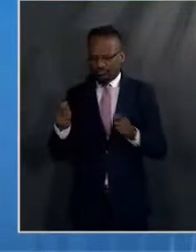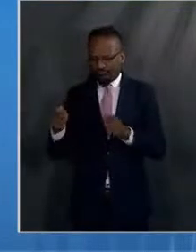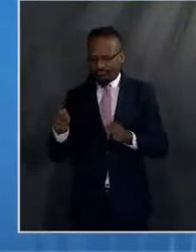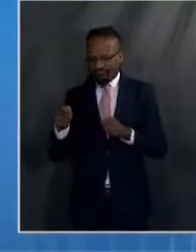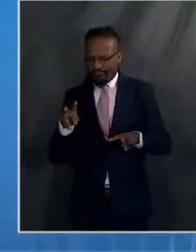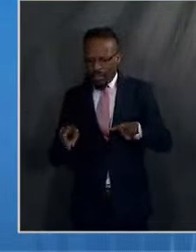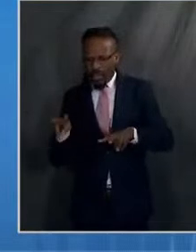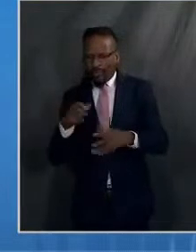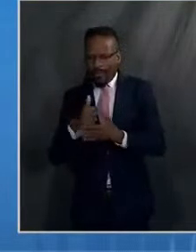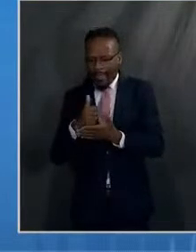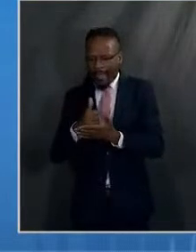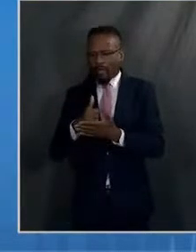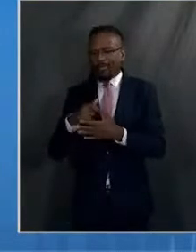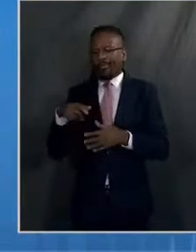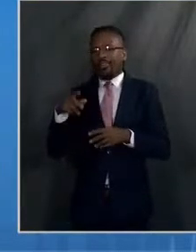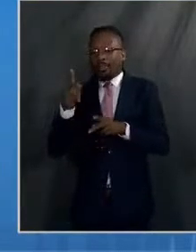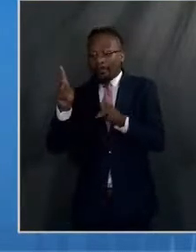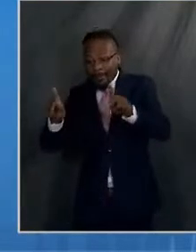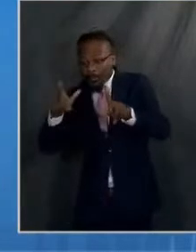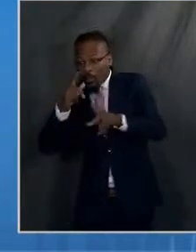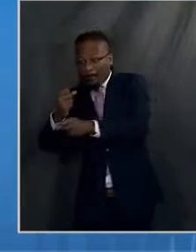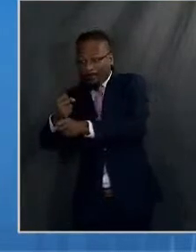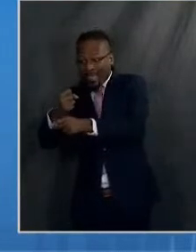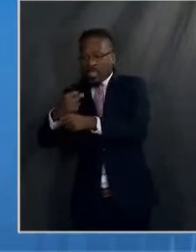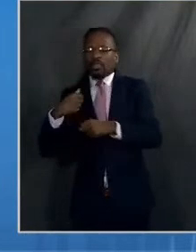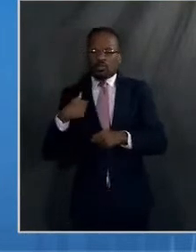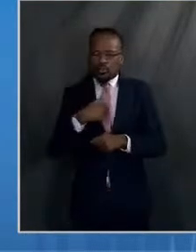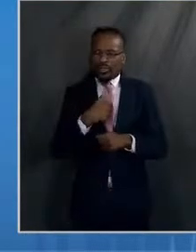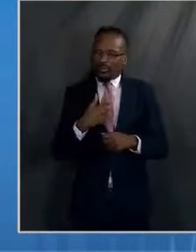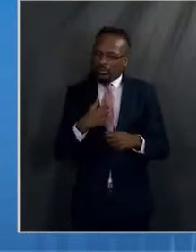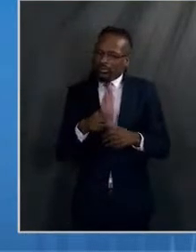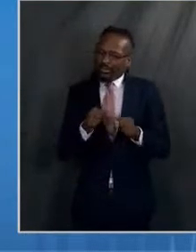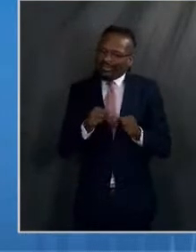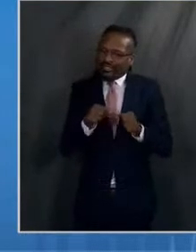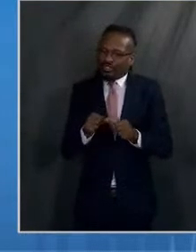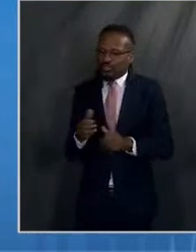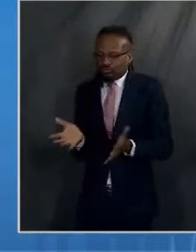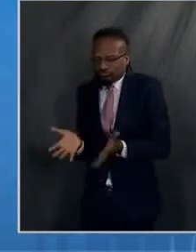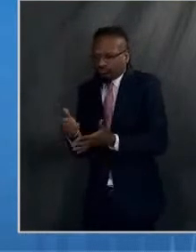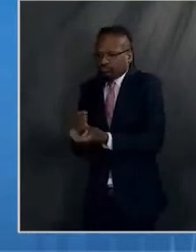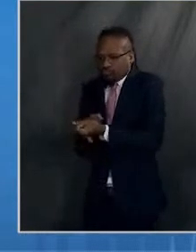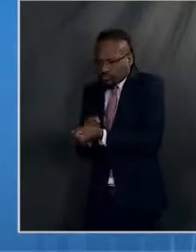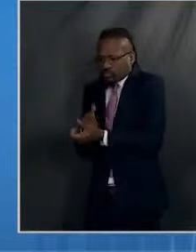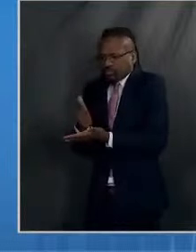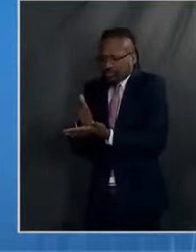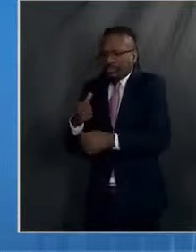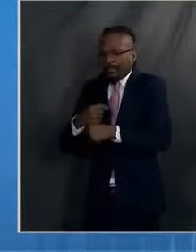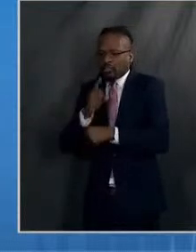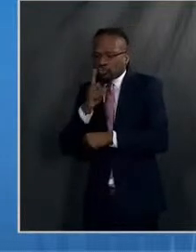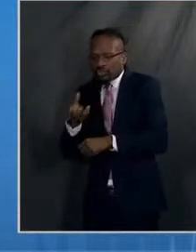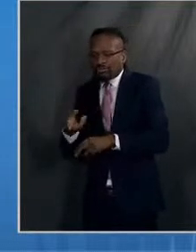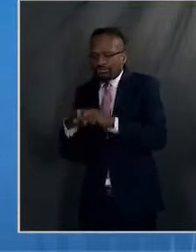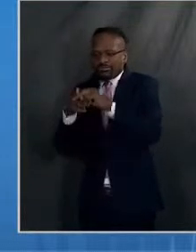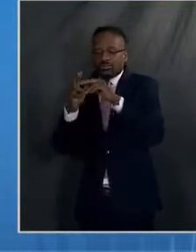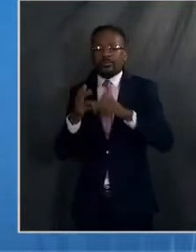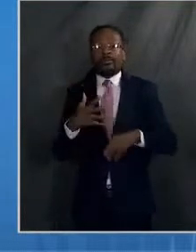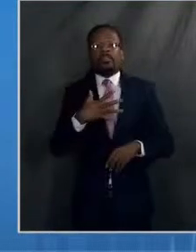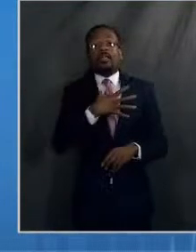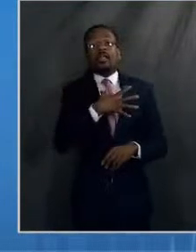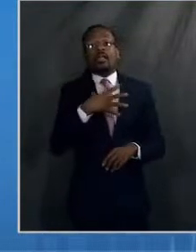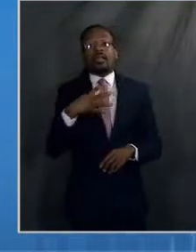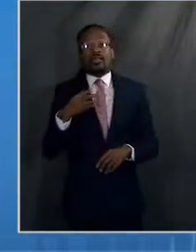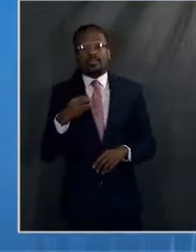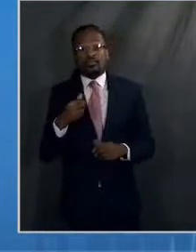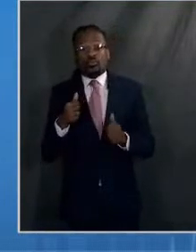and assist the manufacturers, that will continue to have supply increases. As you know, we're also beginning to ramp up an initial phase with